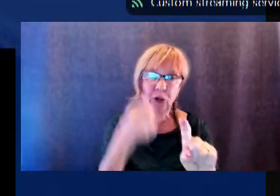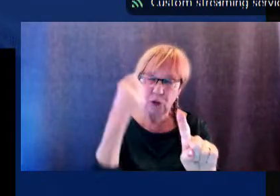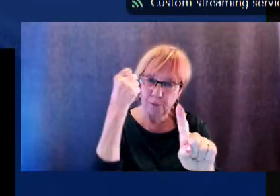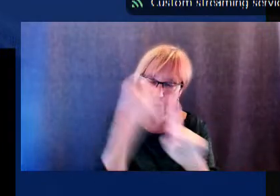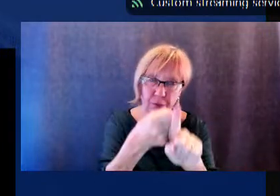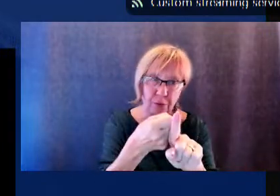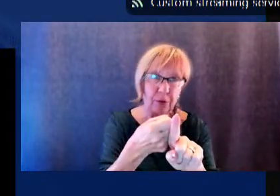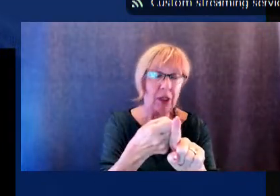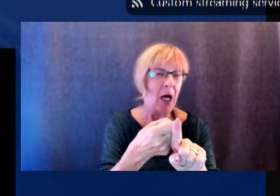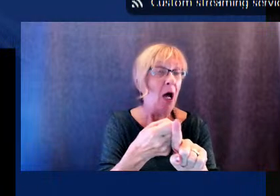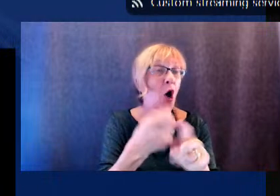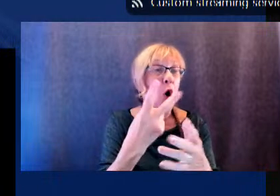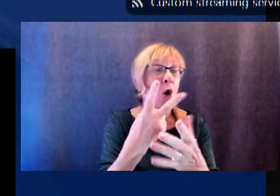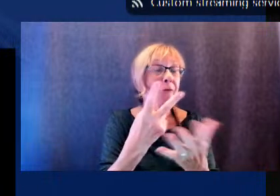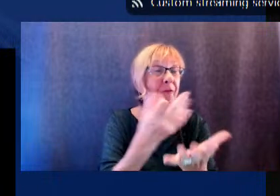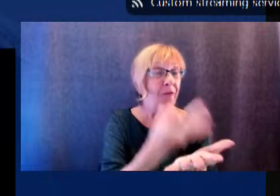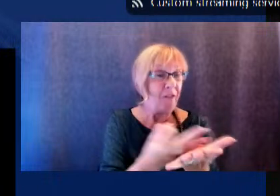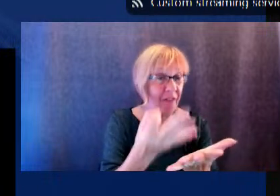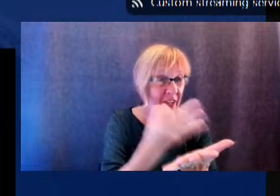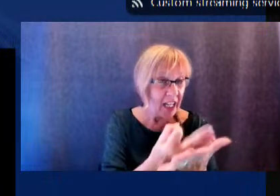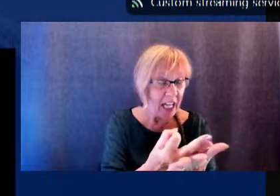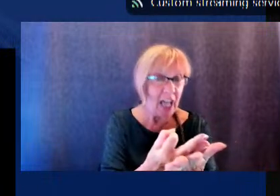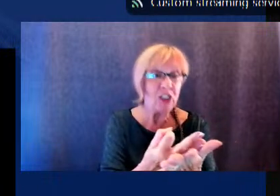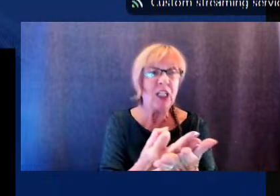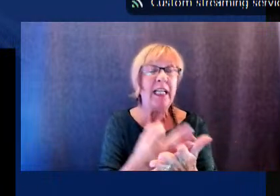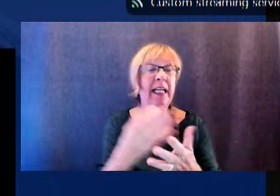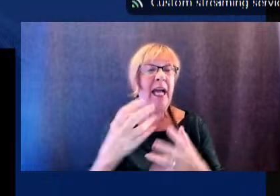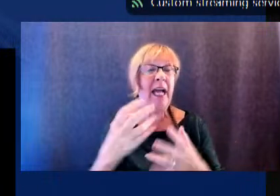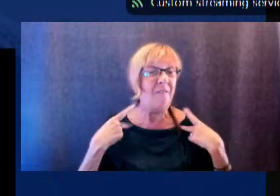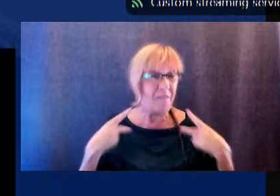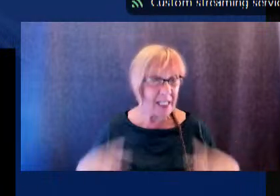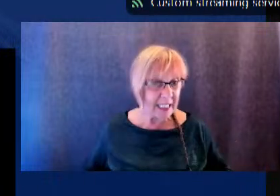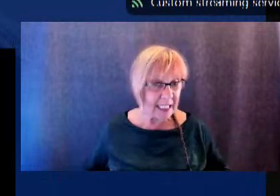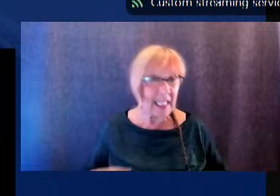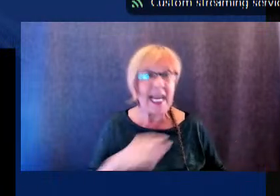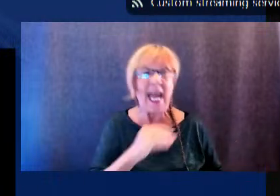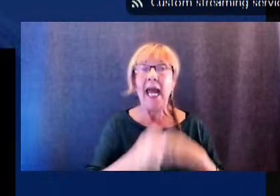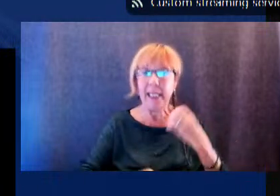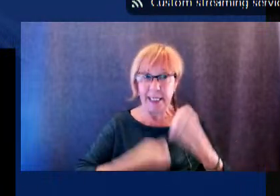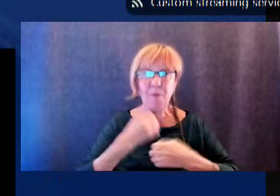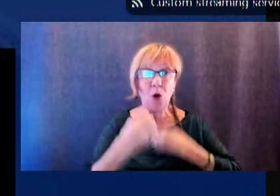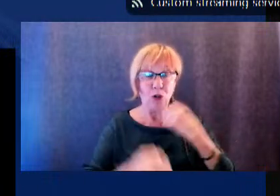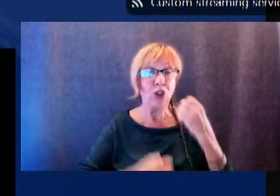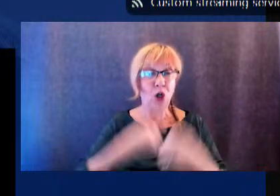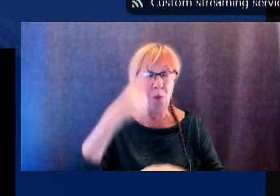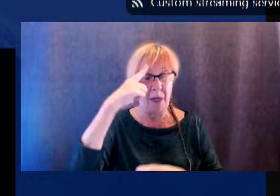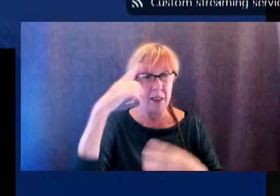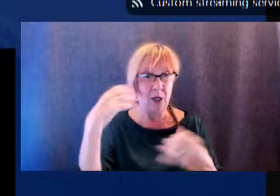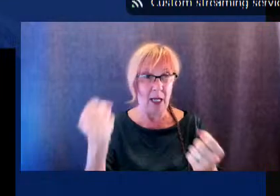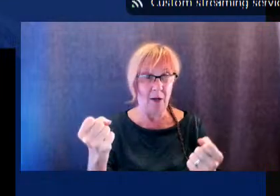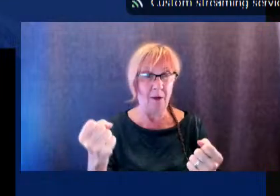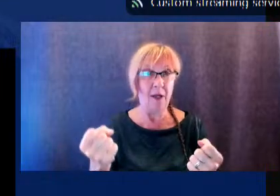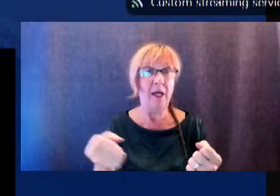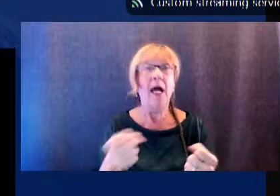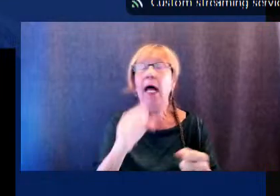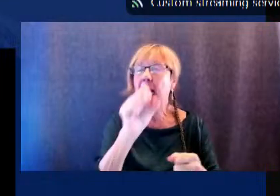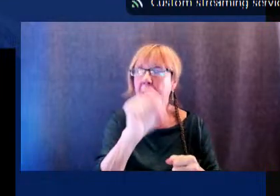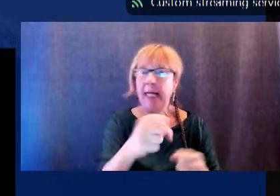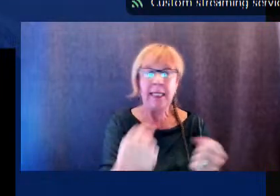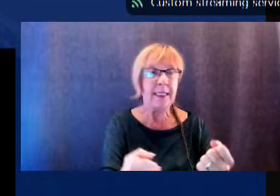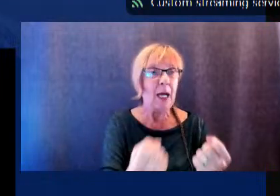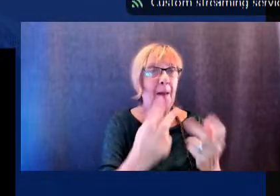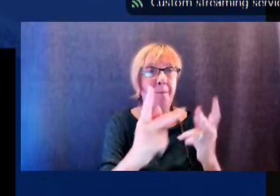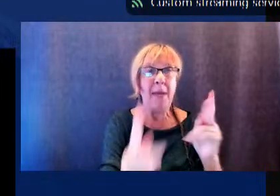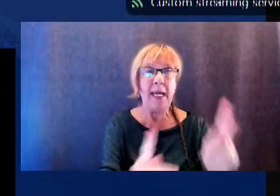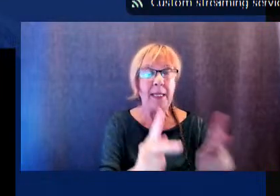and financially, but also emotionally and in terms of mental health. And while most people who survived the fires and had